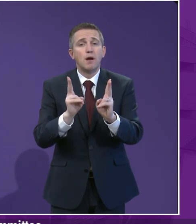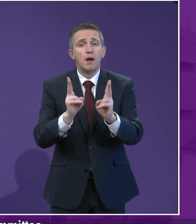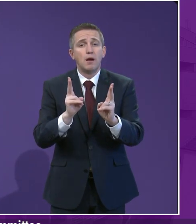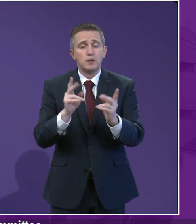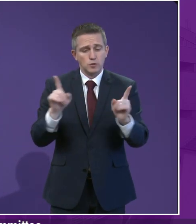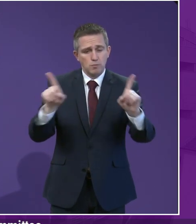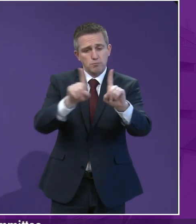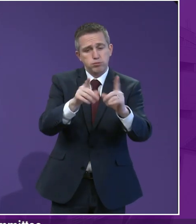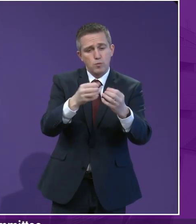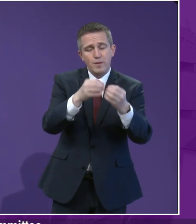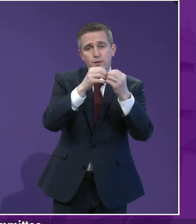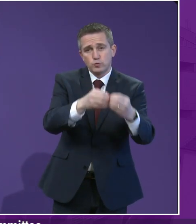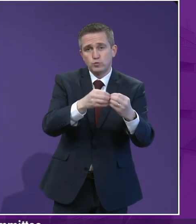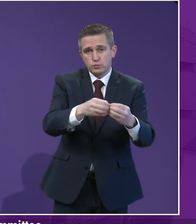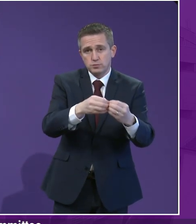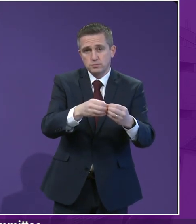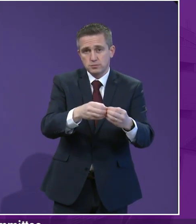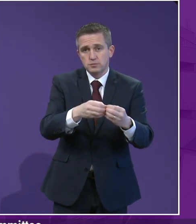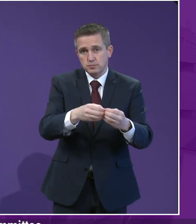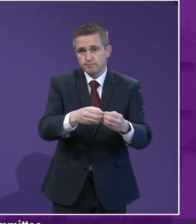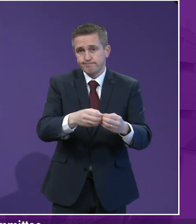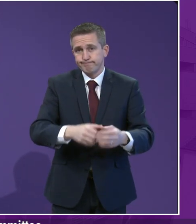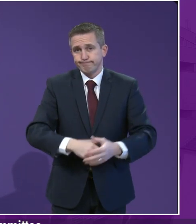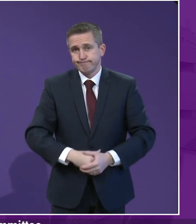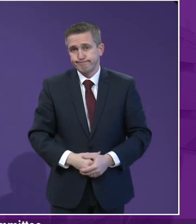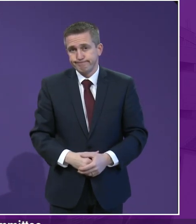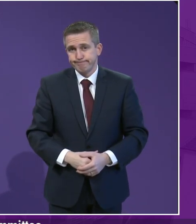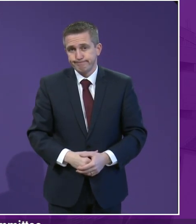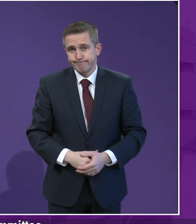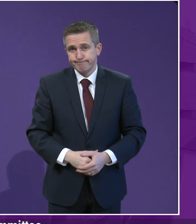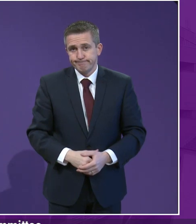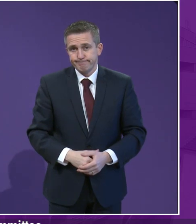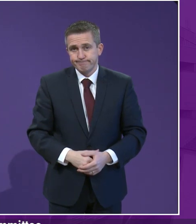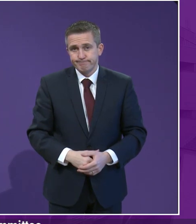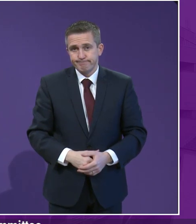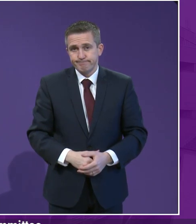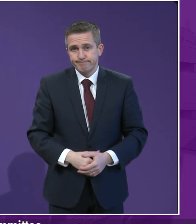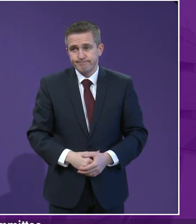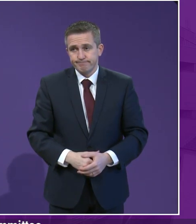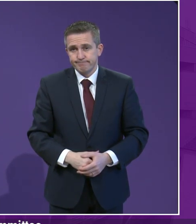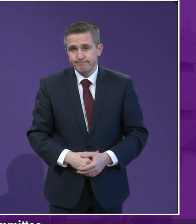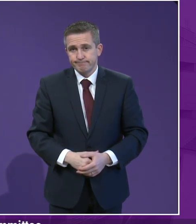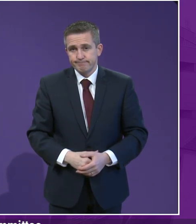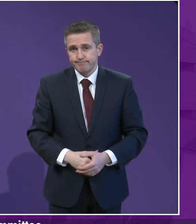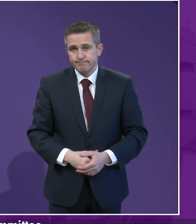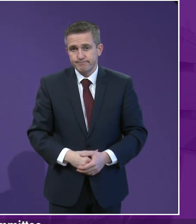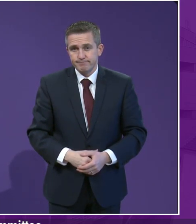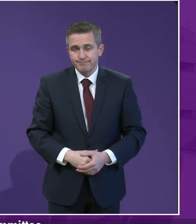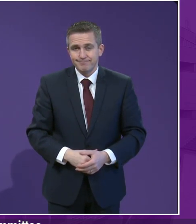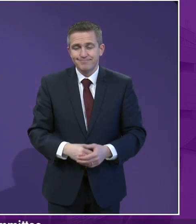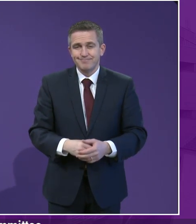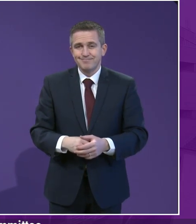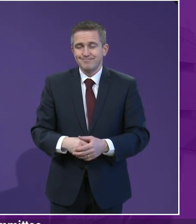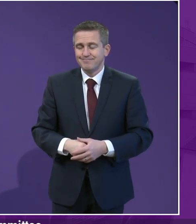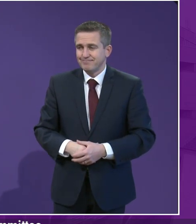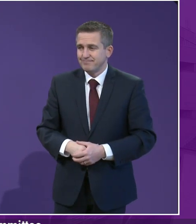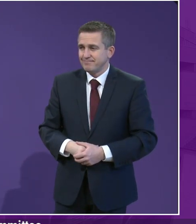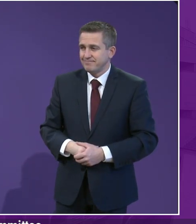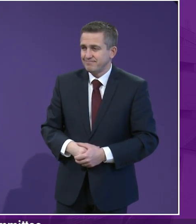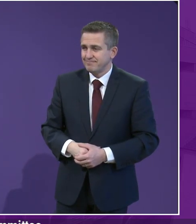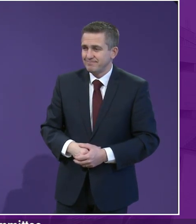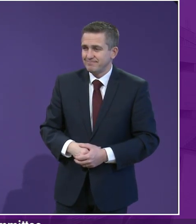which is low, and a level six BSL user, which is high, and inverts the thing and provides a service that is